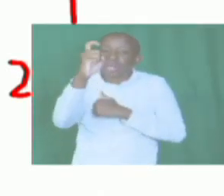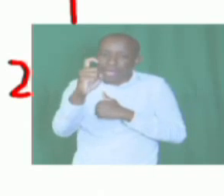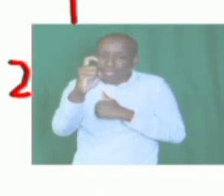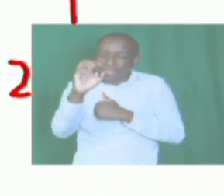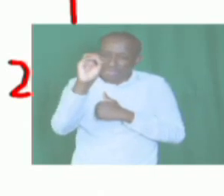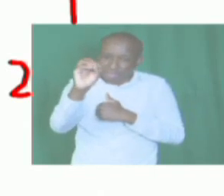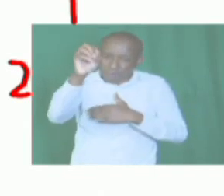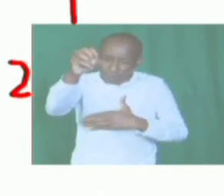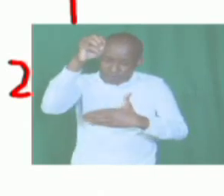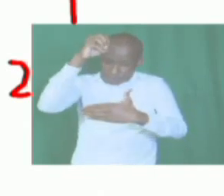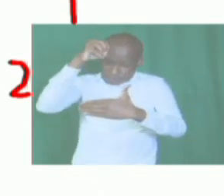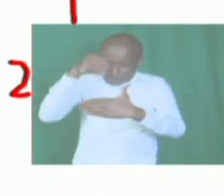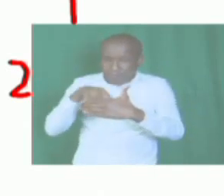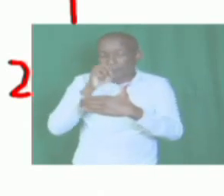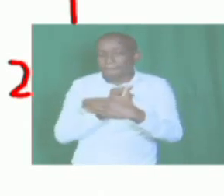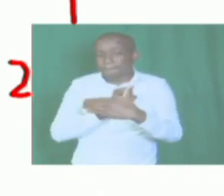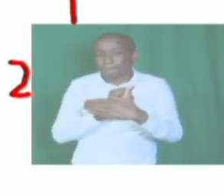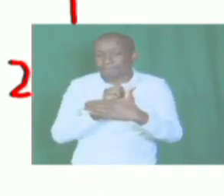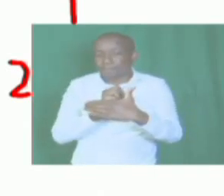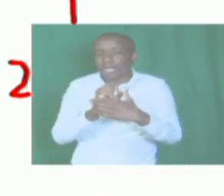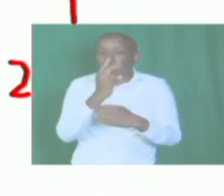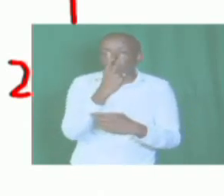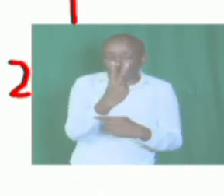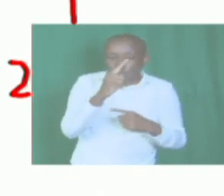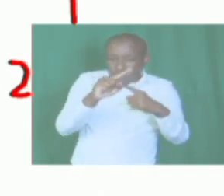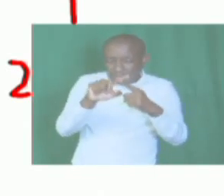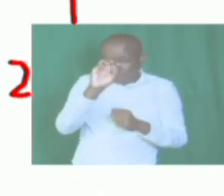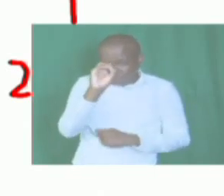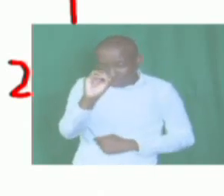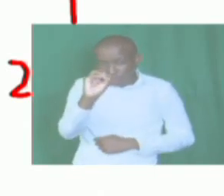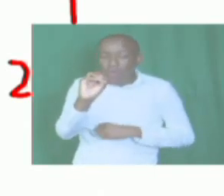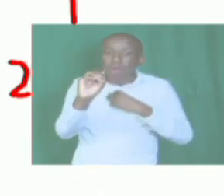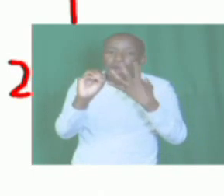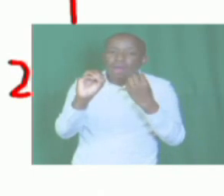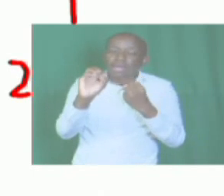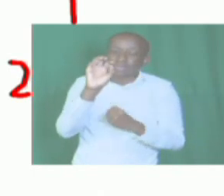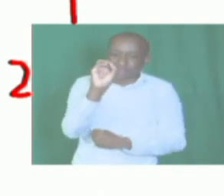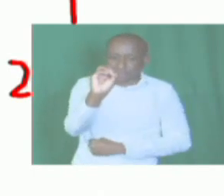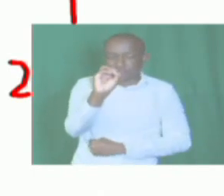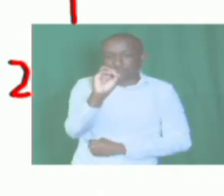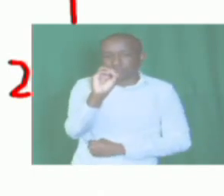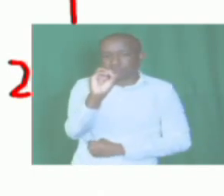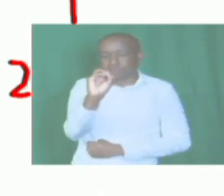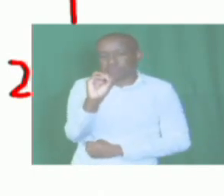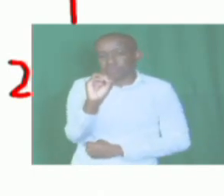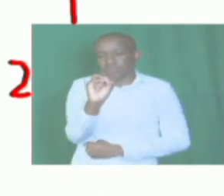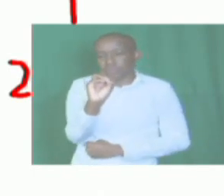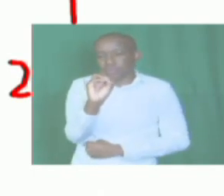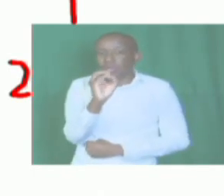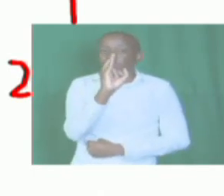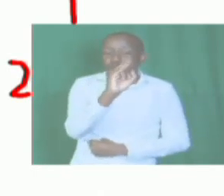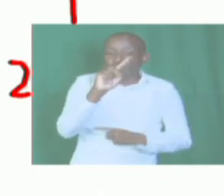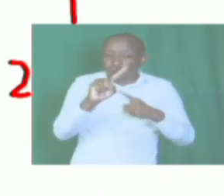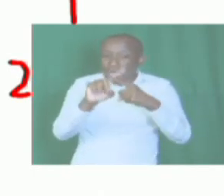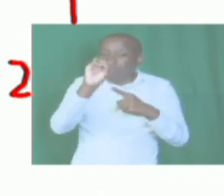a 0 there. We are going to get 2 times 0 is 0. 2